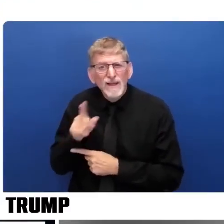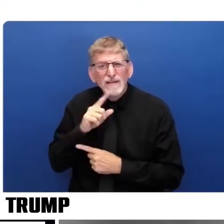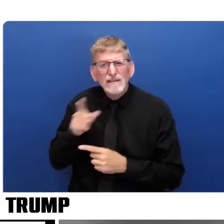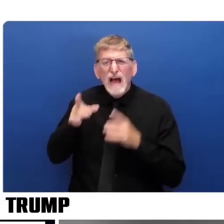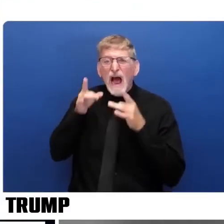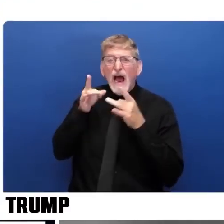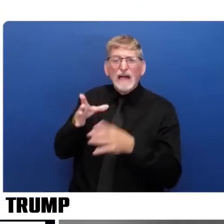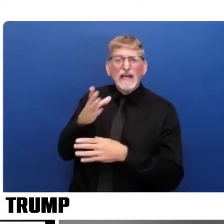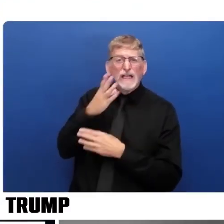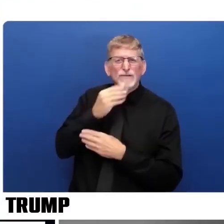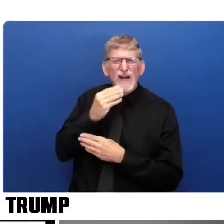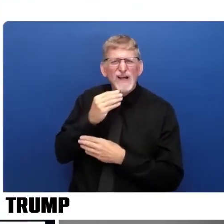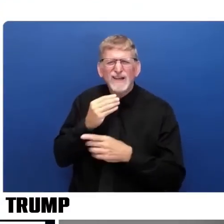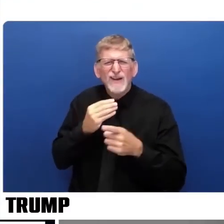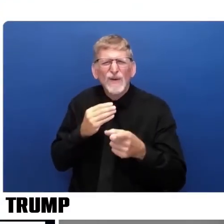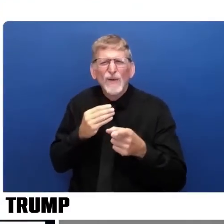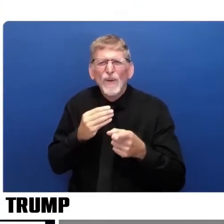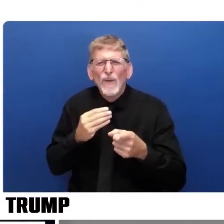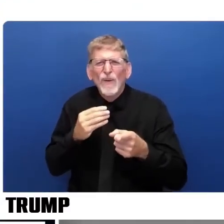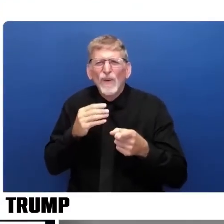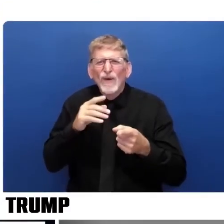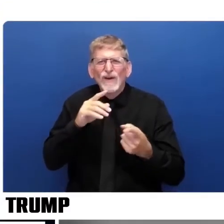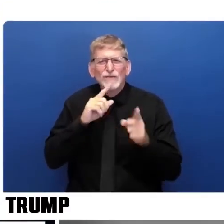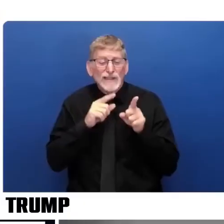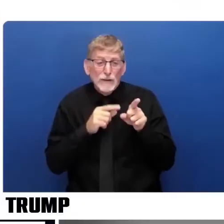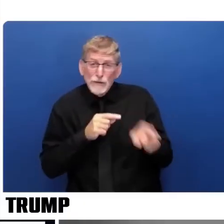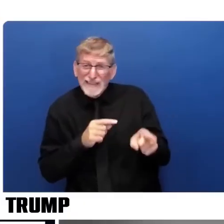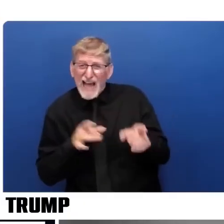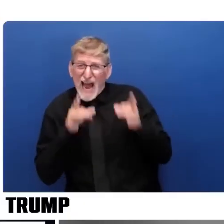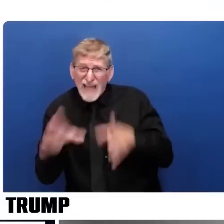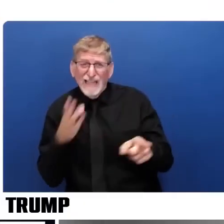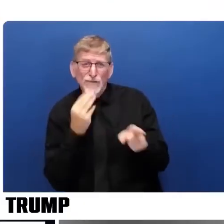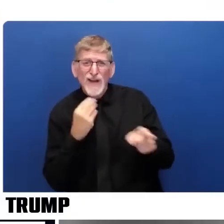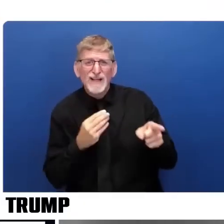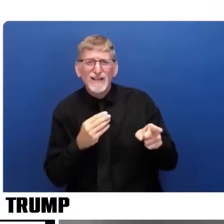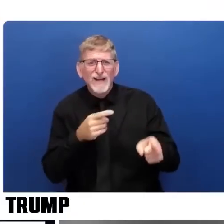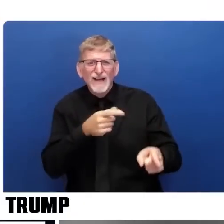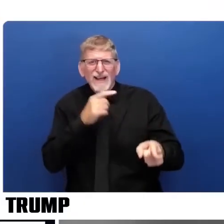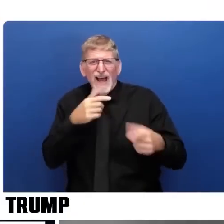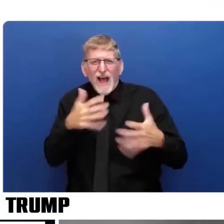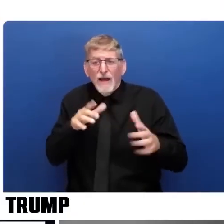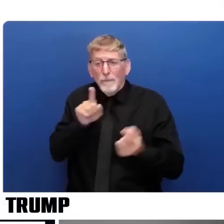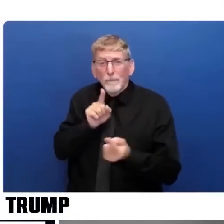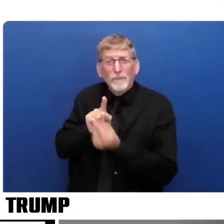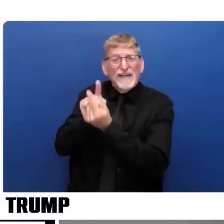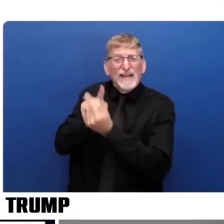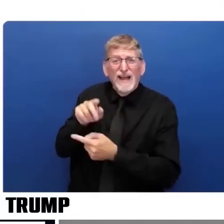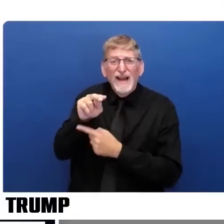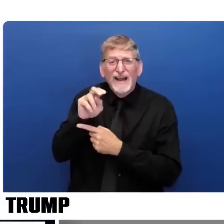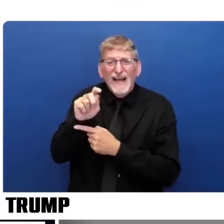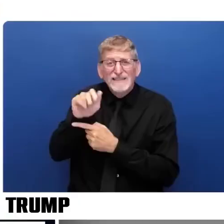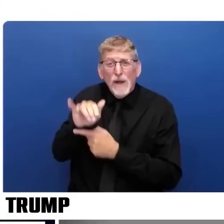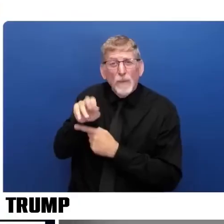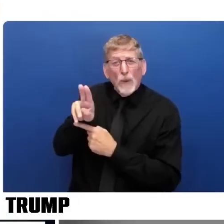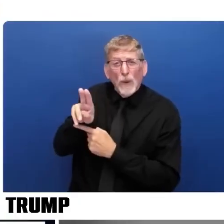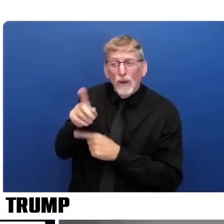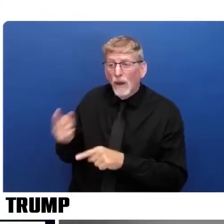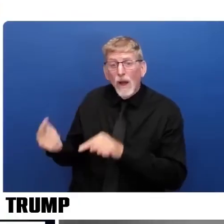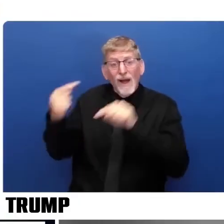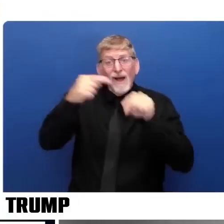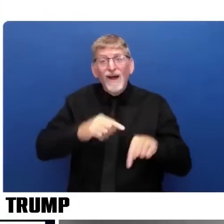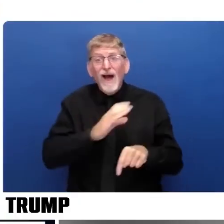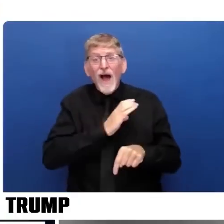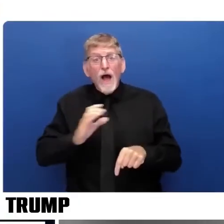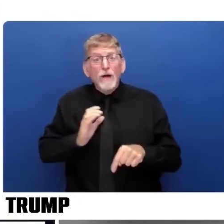even meet with Netanyahu when he went to Congress to make a very important speech. She refused to be there because she was at a sorority